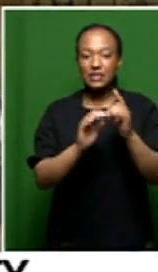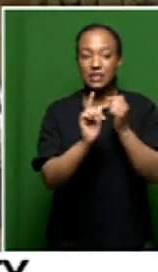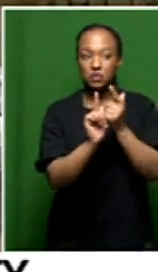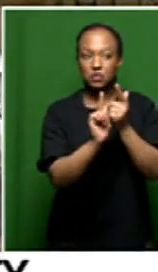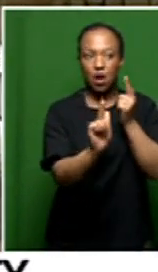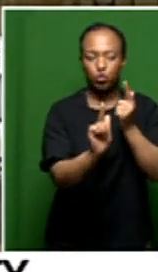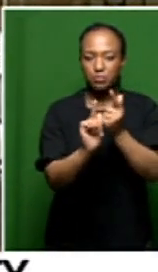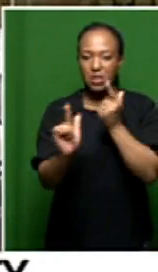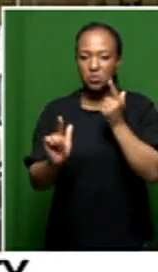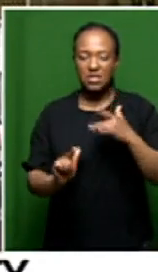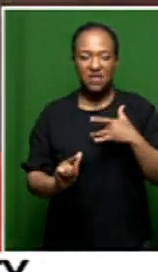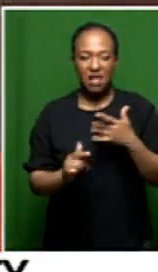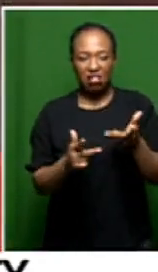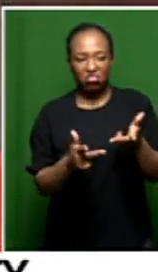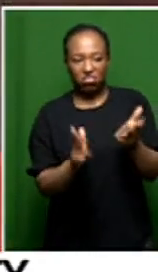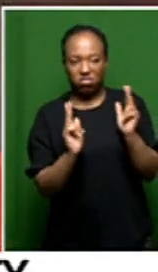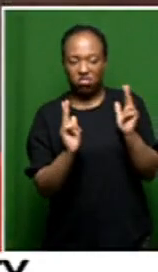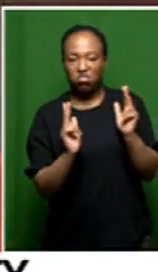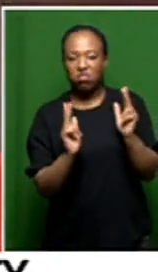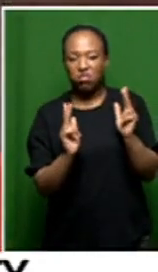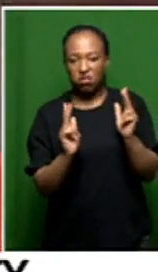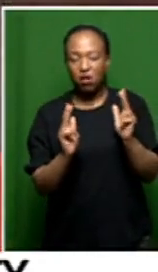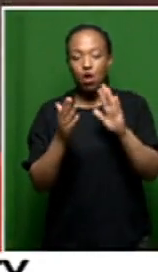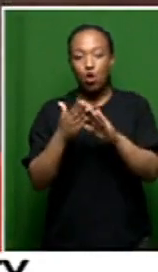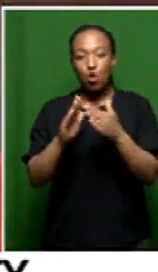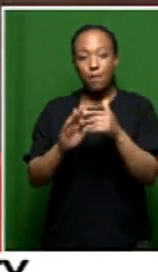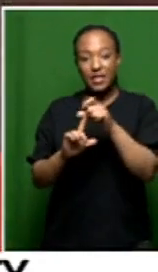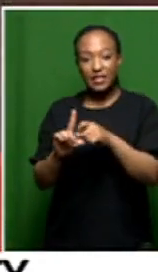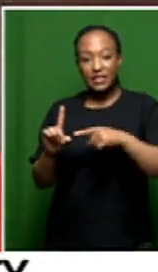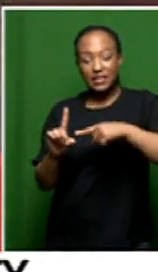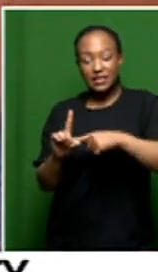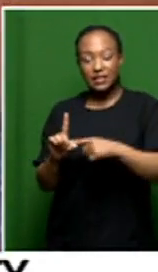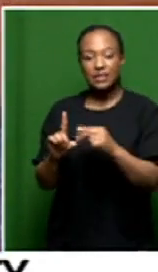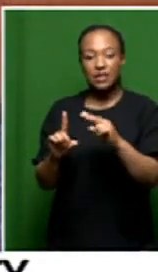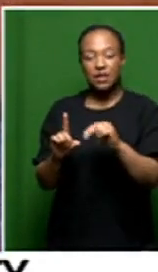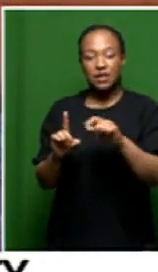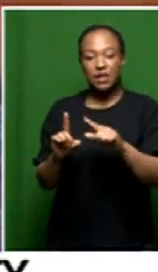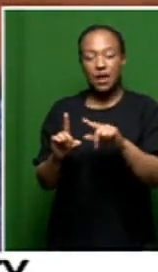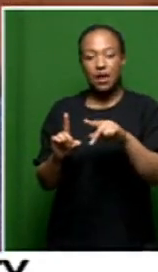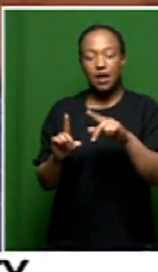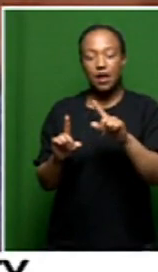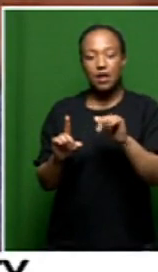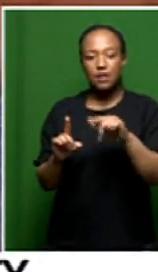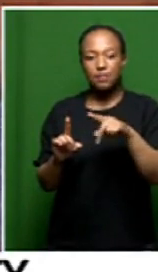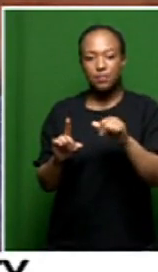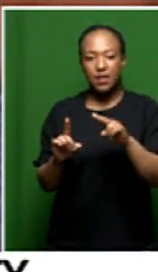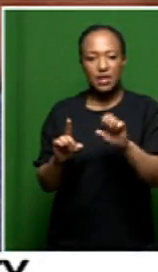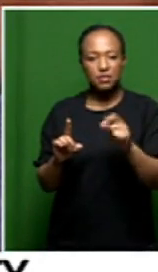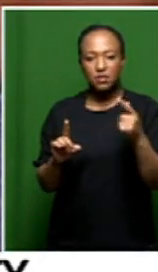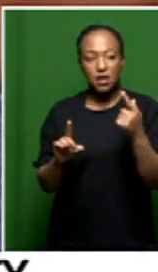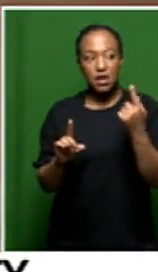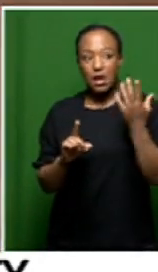say they've been left disillusioned. This resident from Nelmapius says the last 5 years brought her no